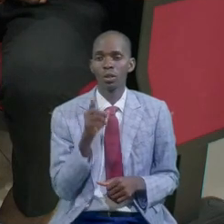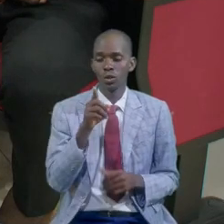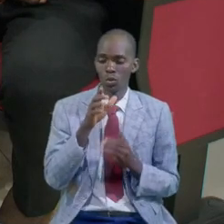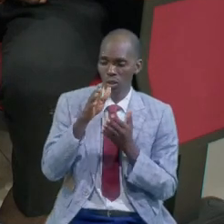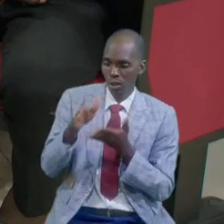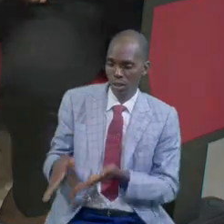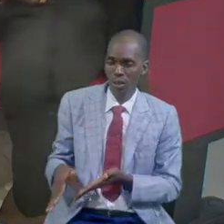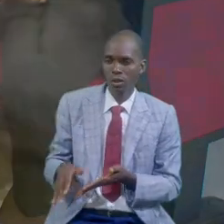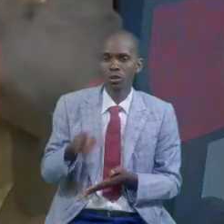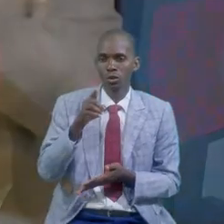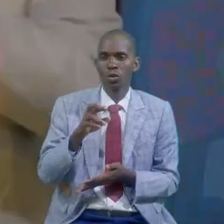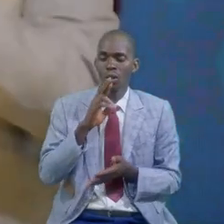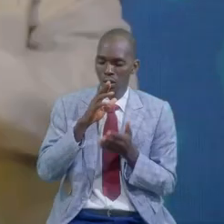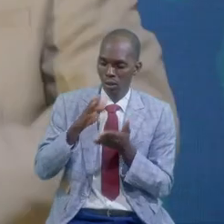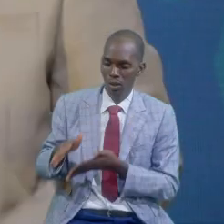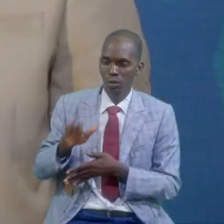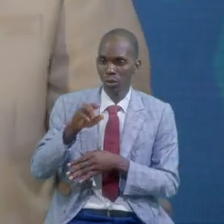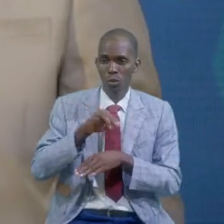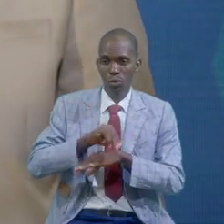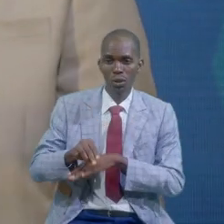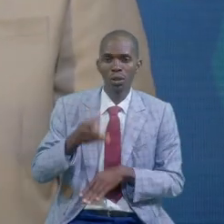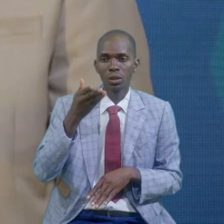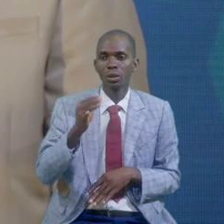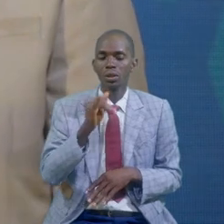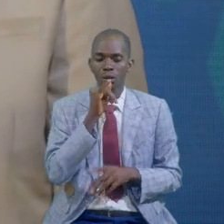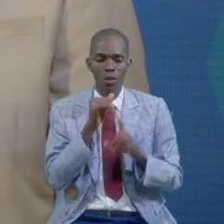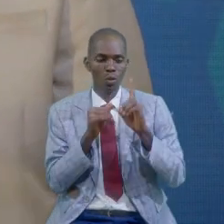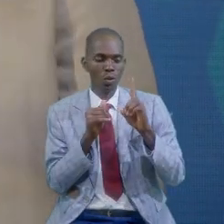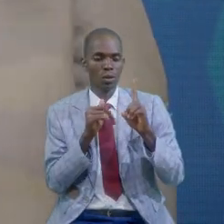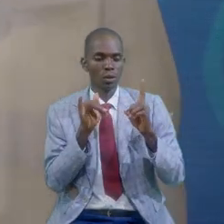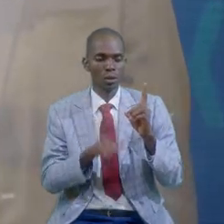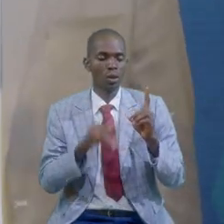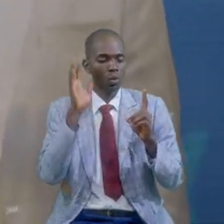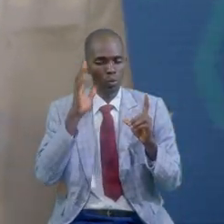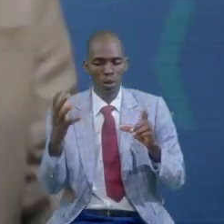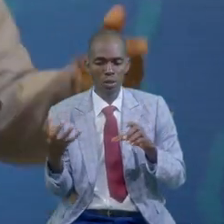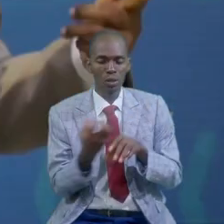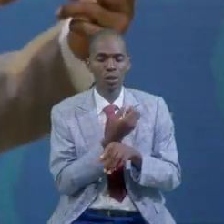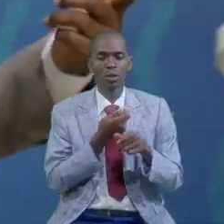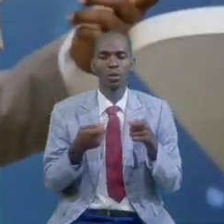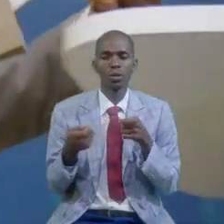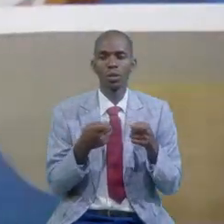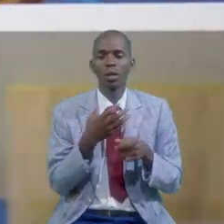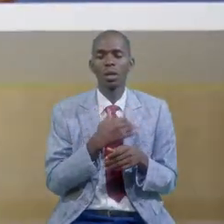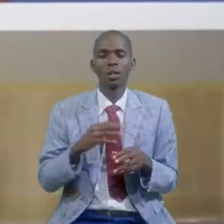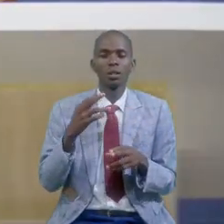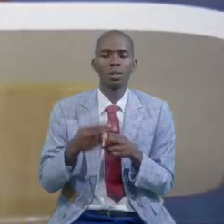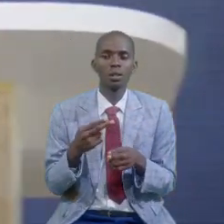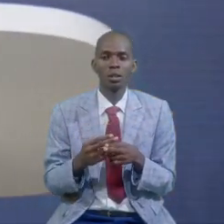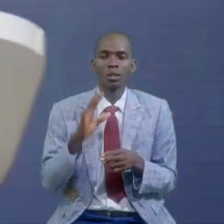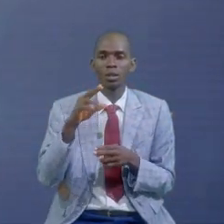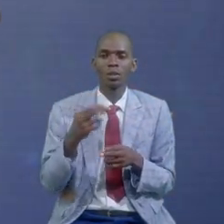the ministry, there is one that will take over. And his name, your name